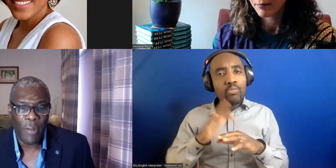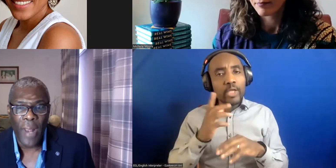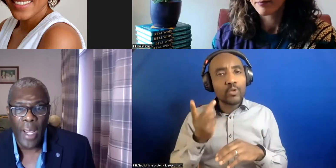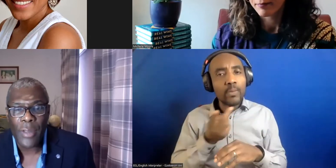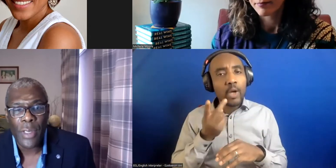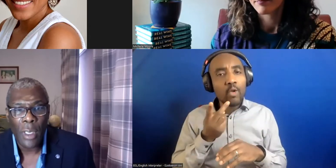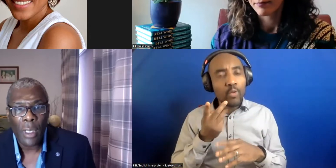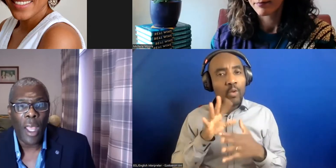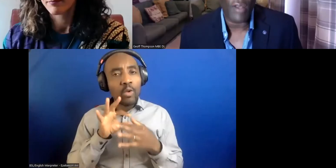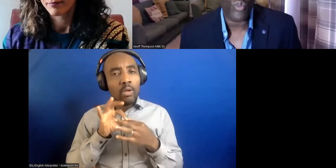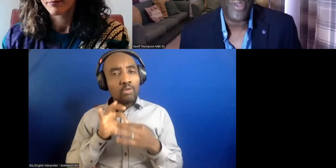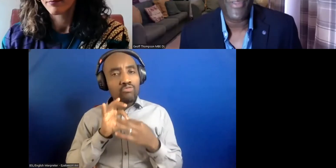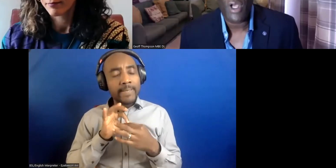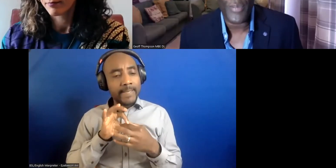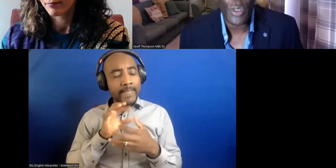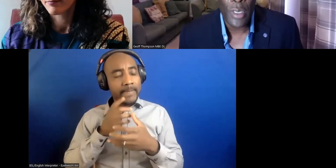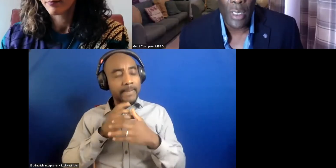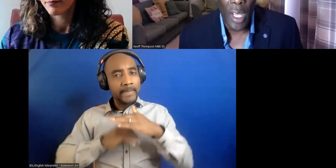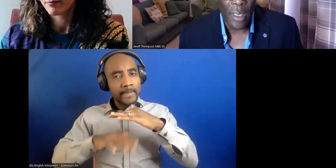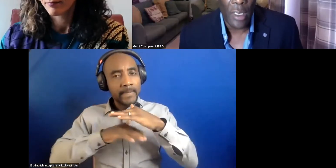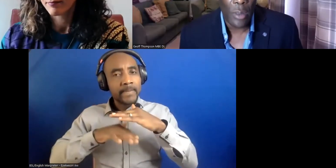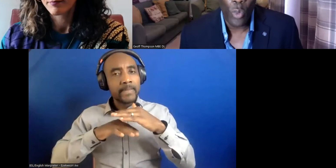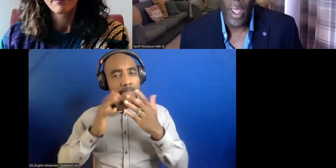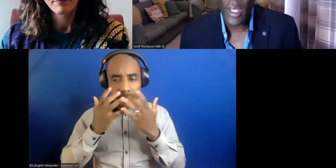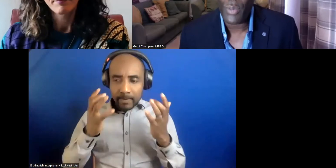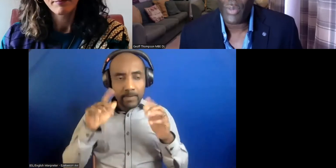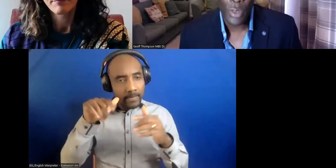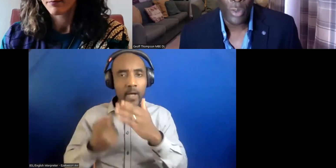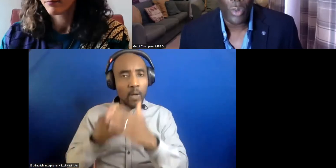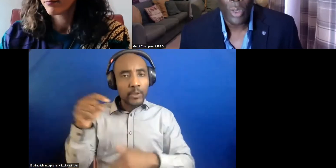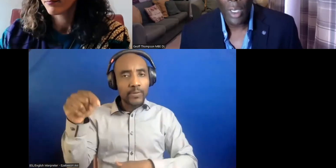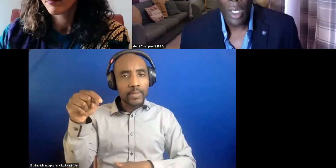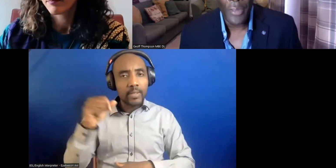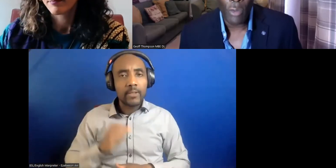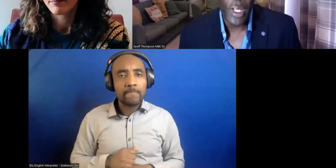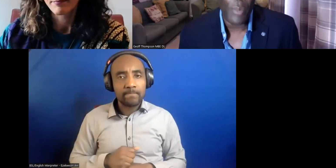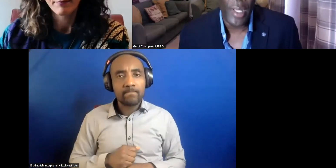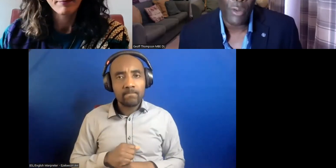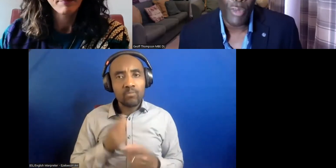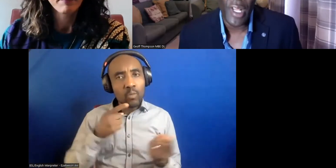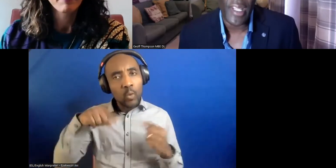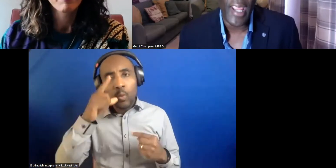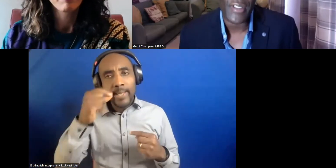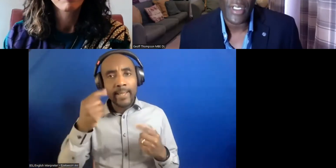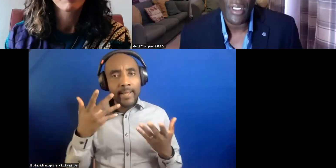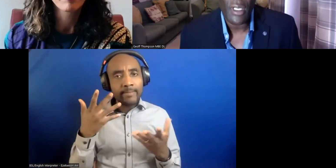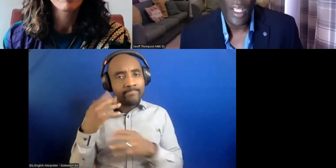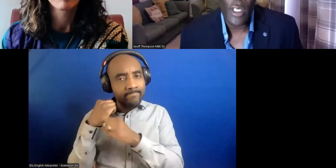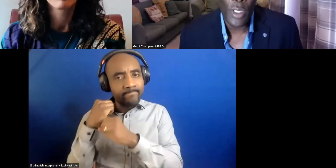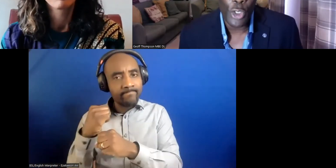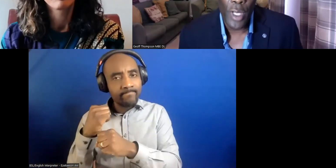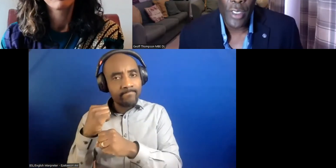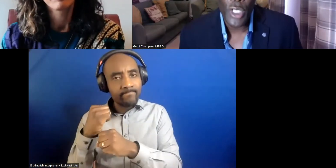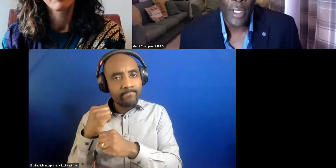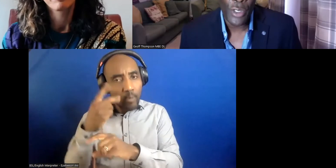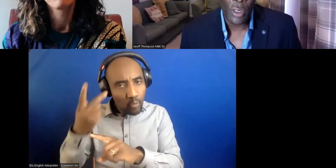it reflects, and with opportunities like this, we're able to, I think, recommit and rededicate, as well